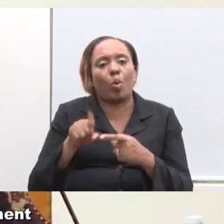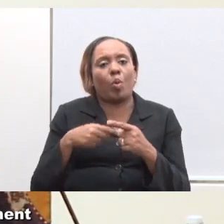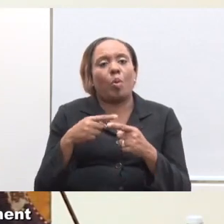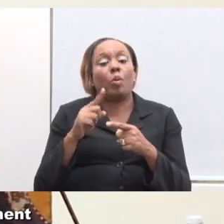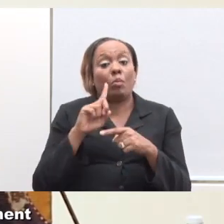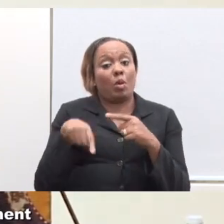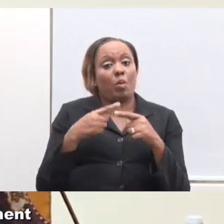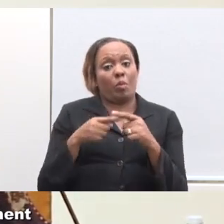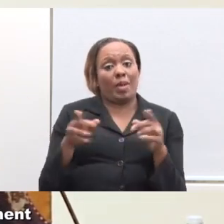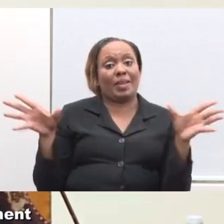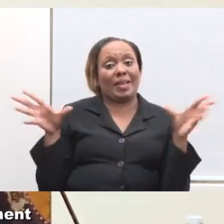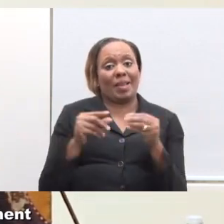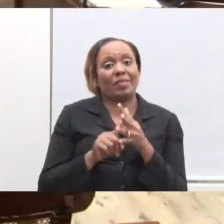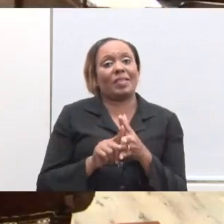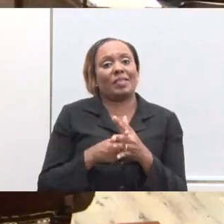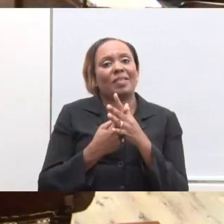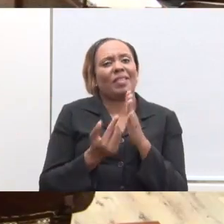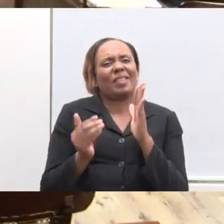country.